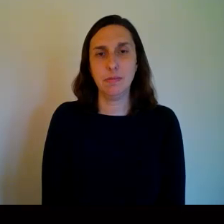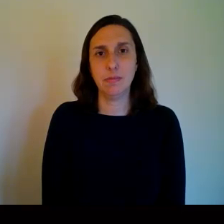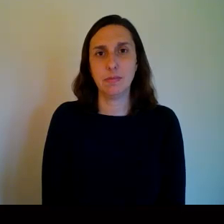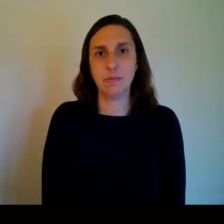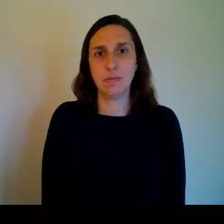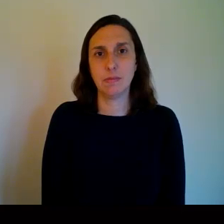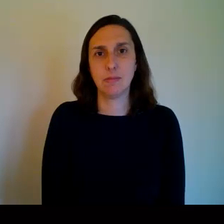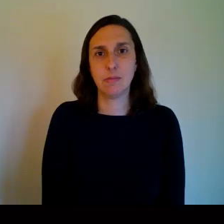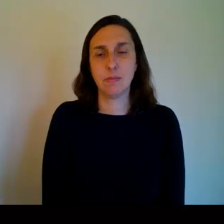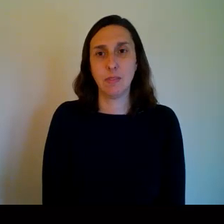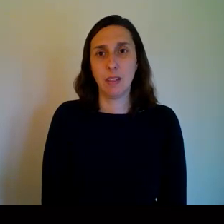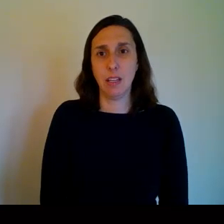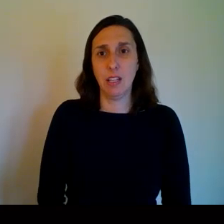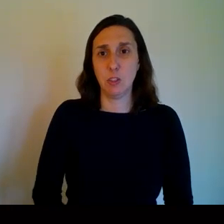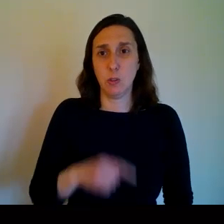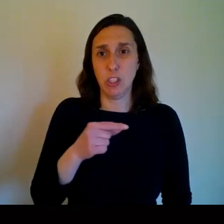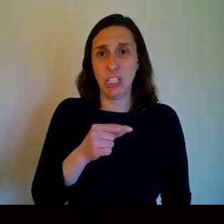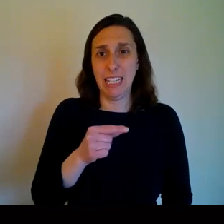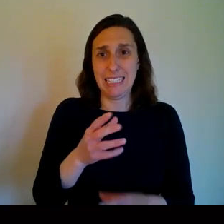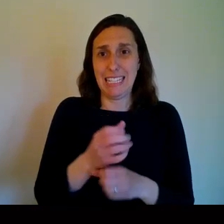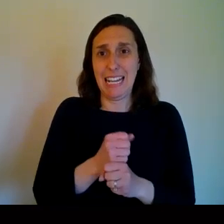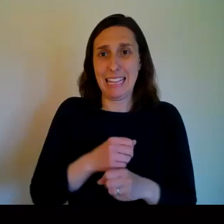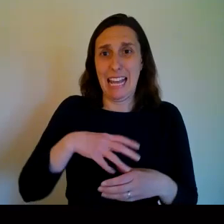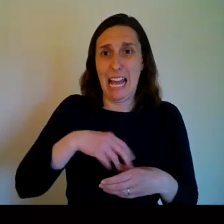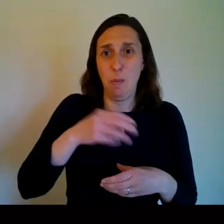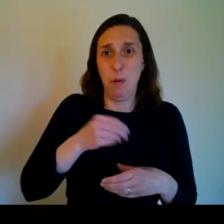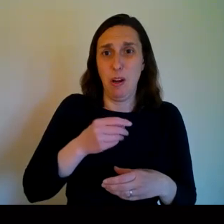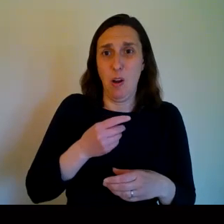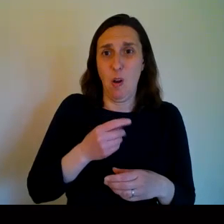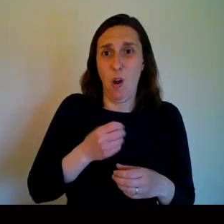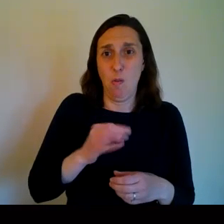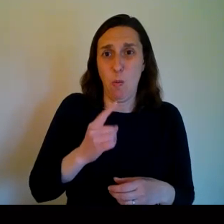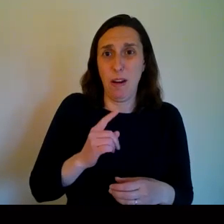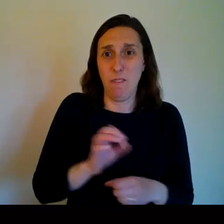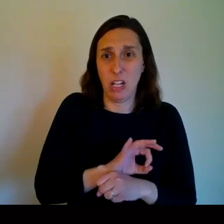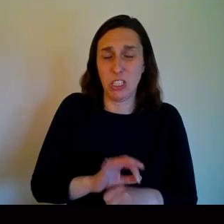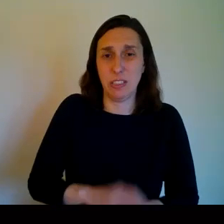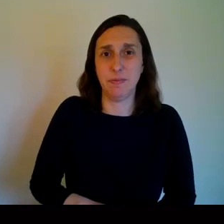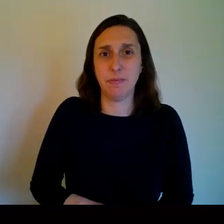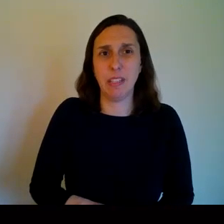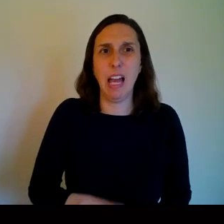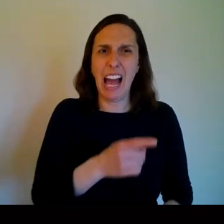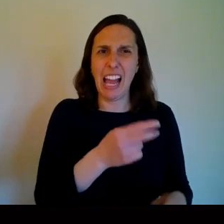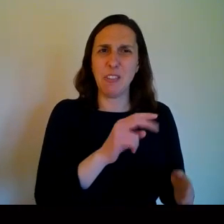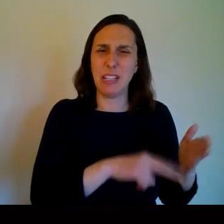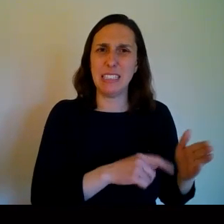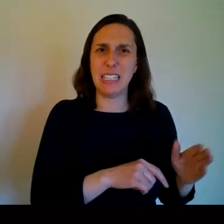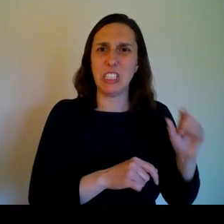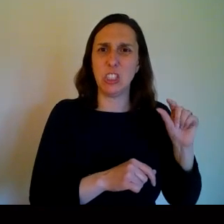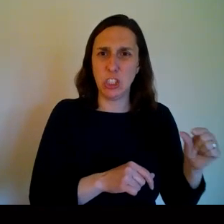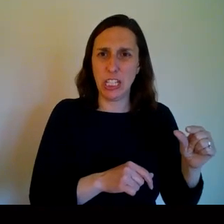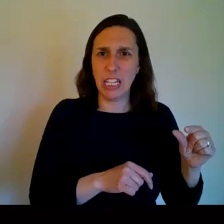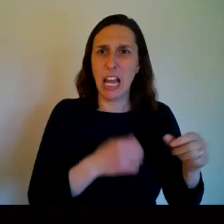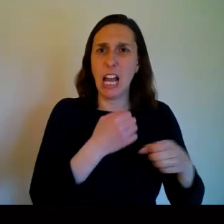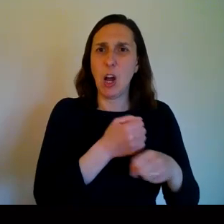So G is getting the output of one function. I read this as G composed of F,